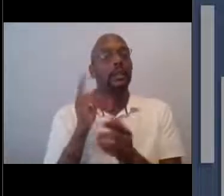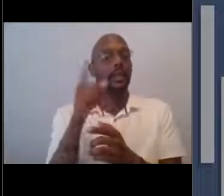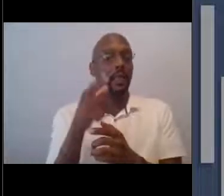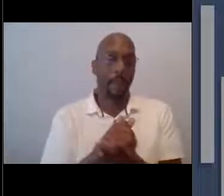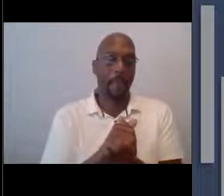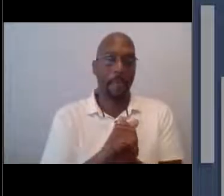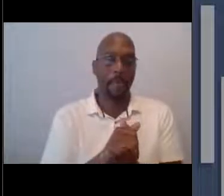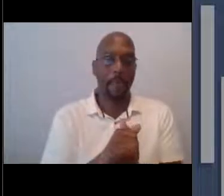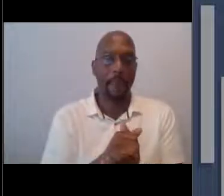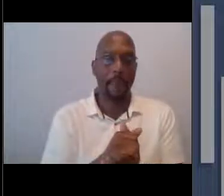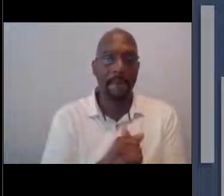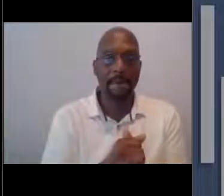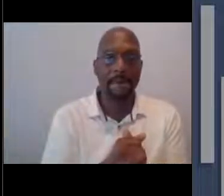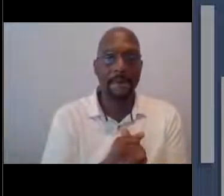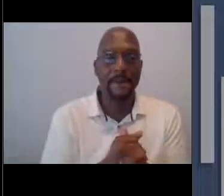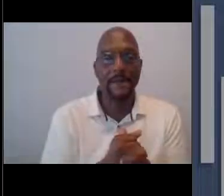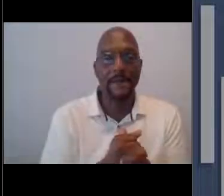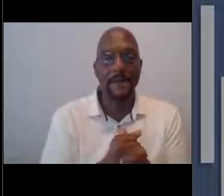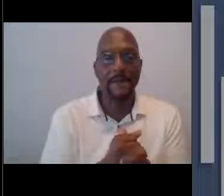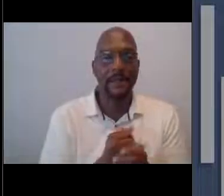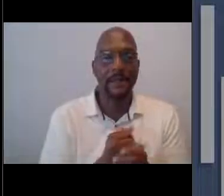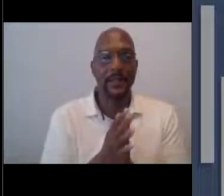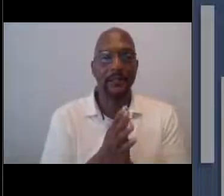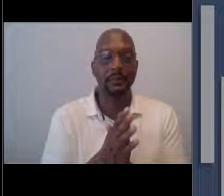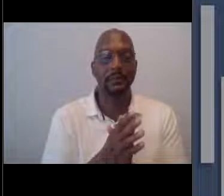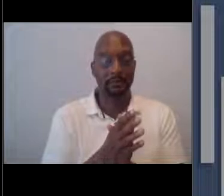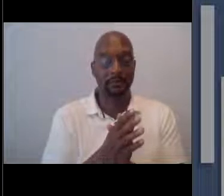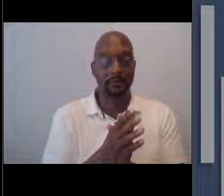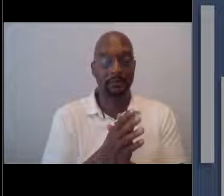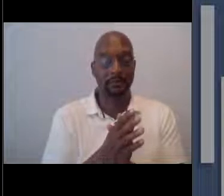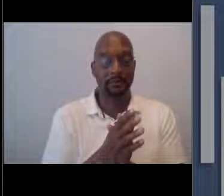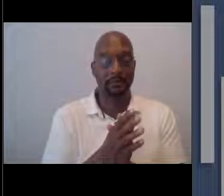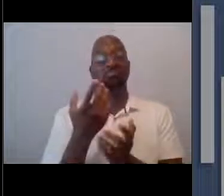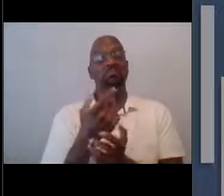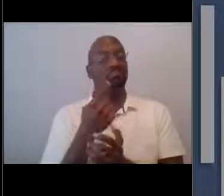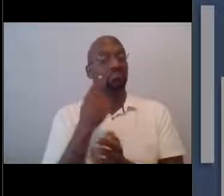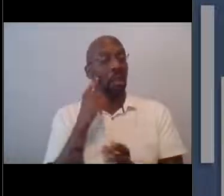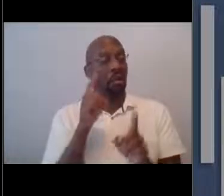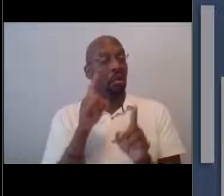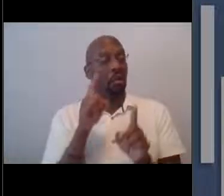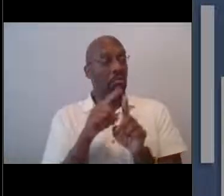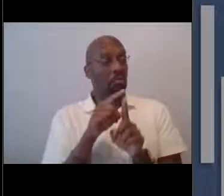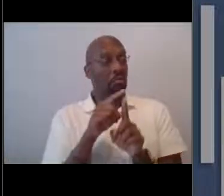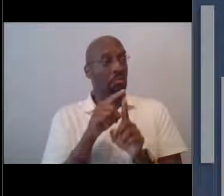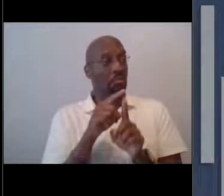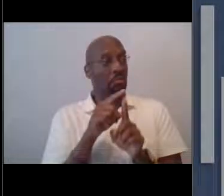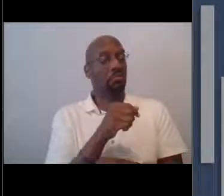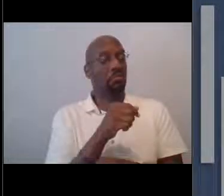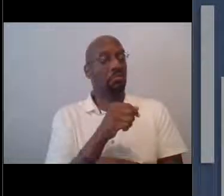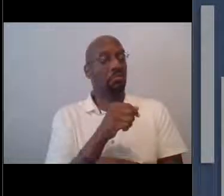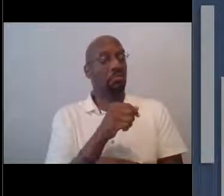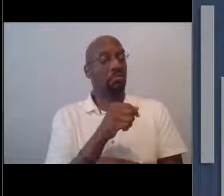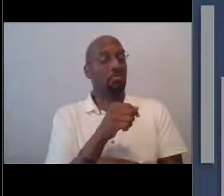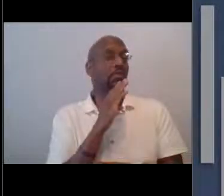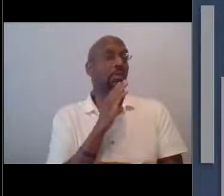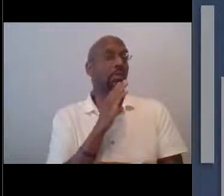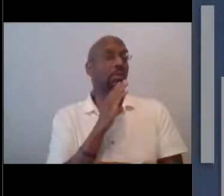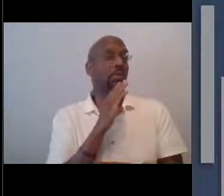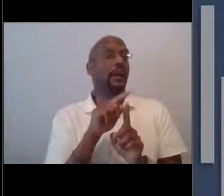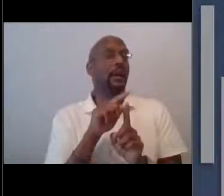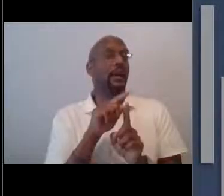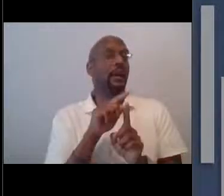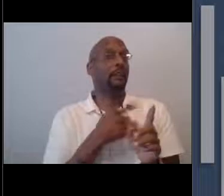Yes. I also wanted to resonate with the event that we went to in the San Gabriel Valley. And what